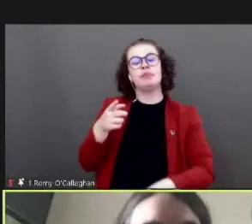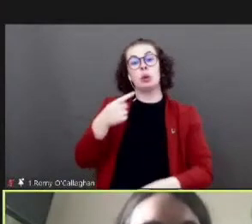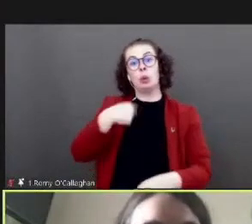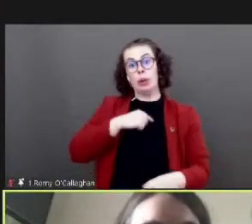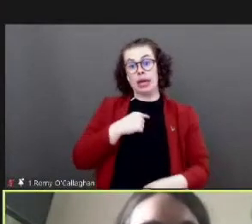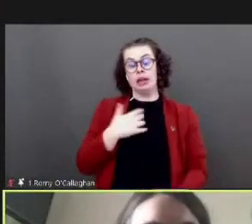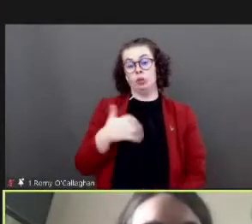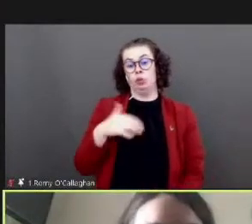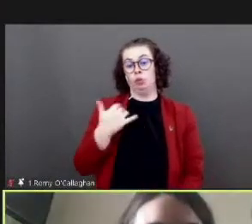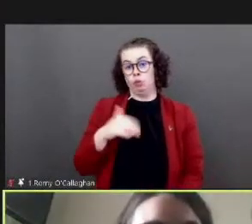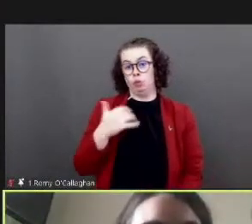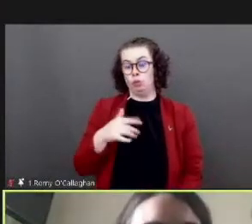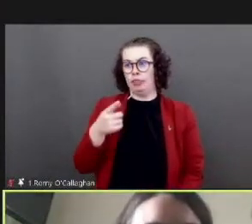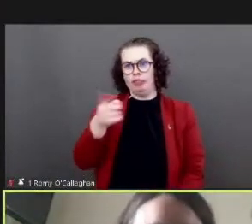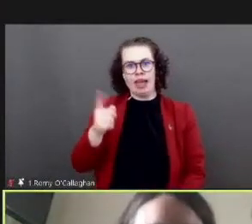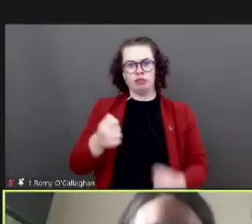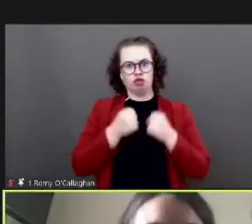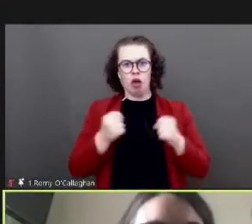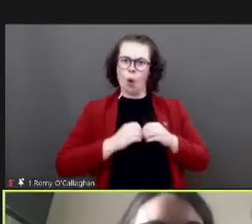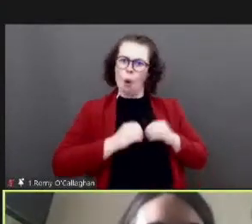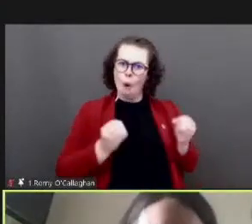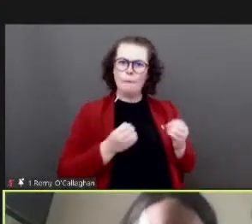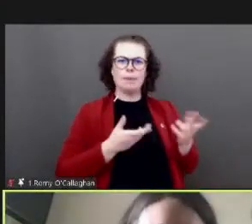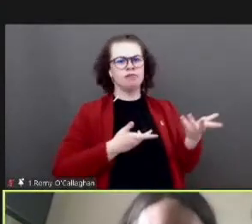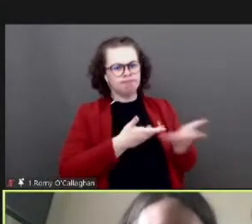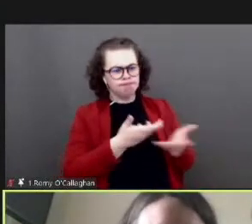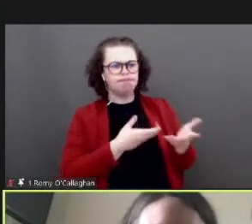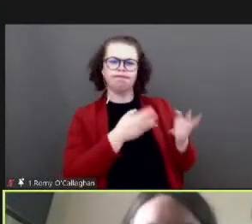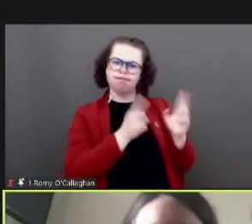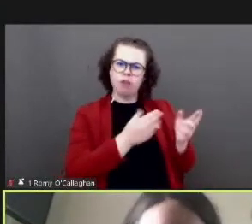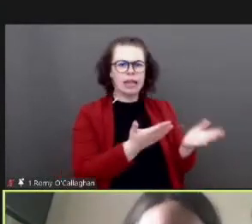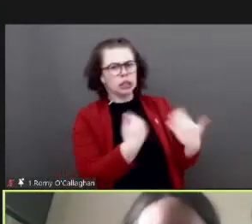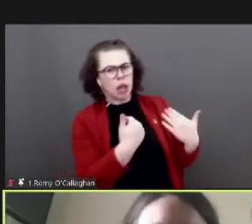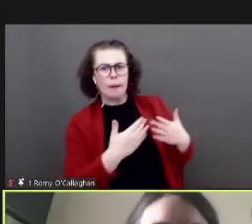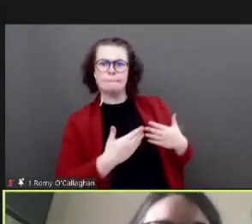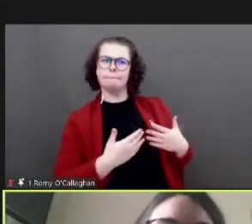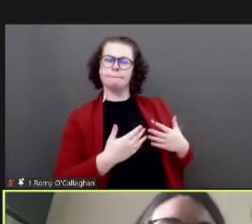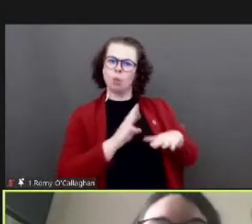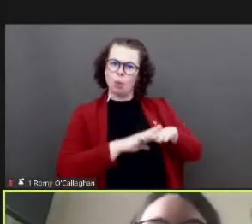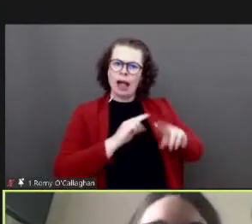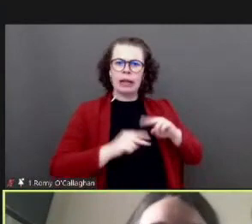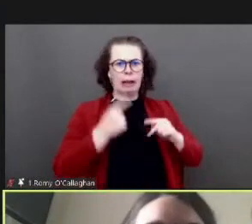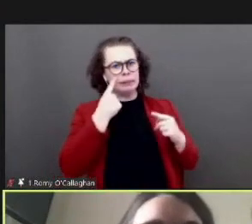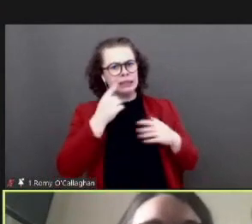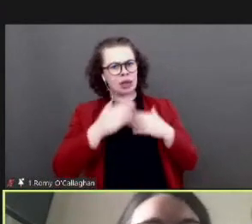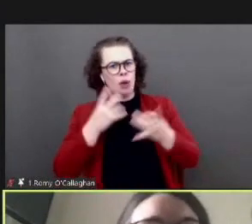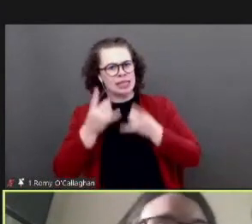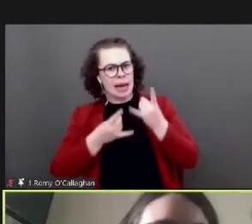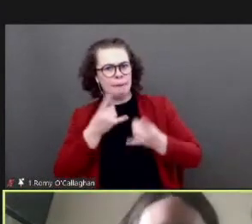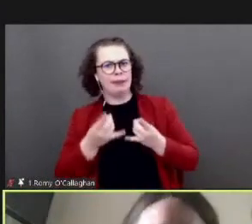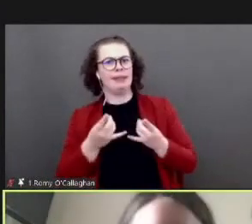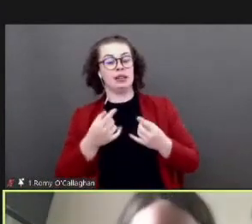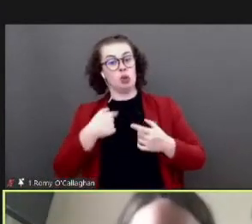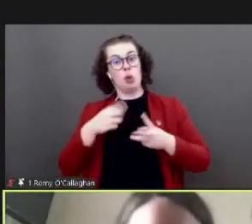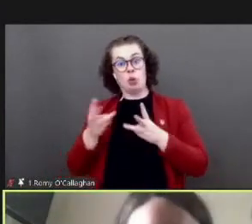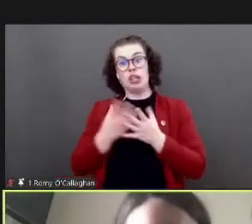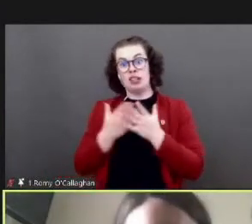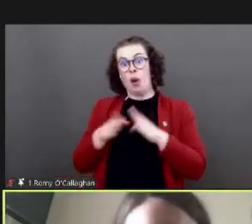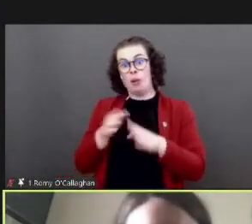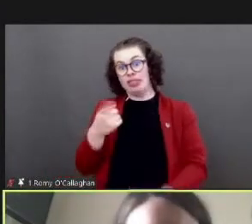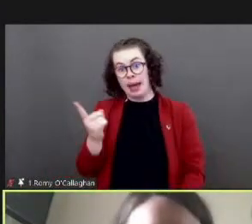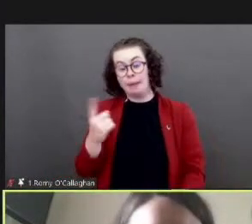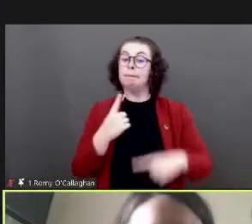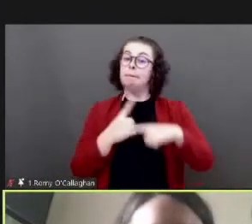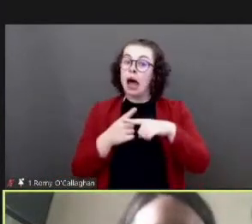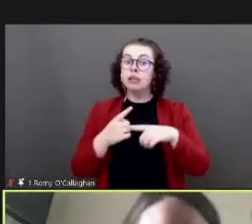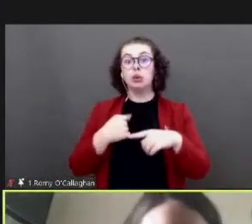blessed really with the engagement that we got, both from people working within the prison service alongside the prison service, but also from people in